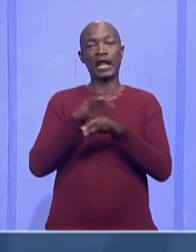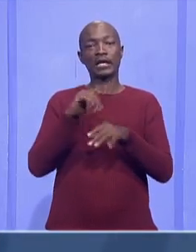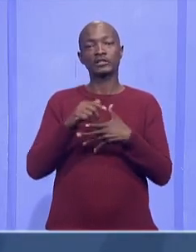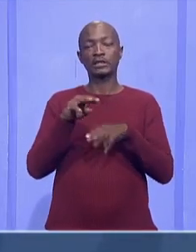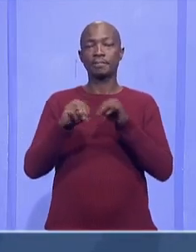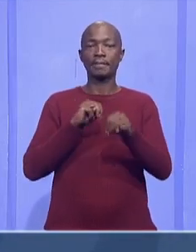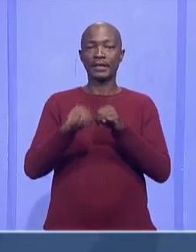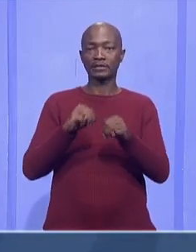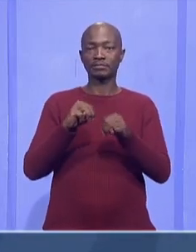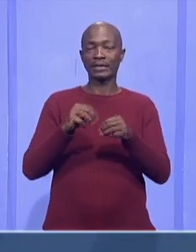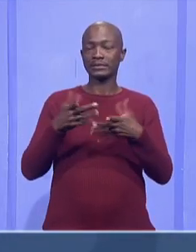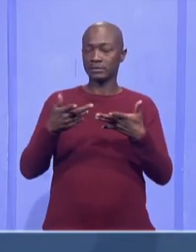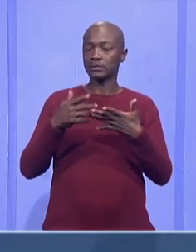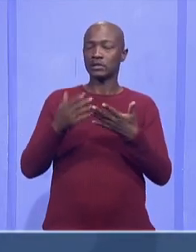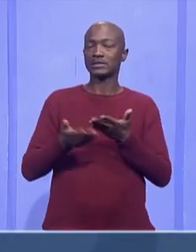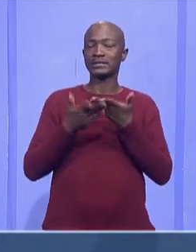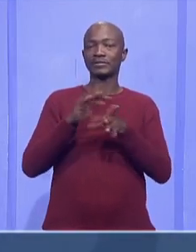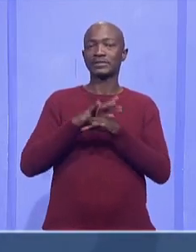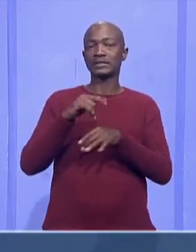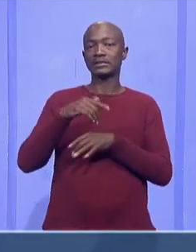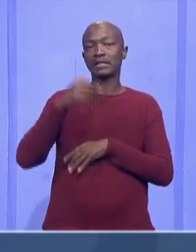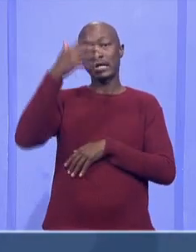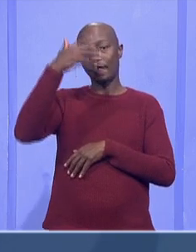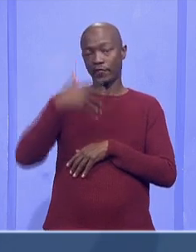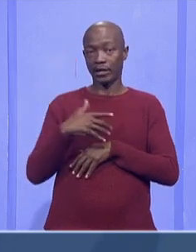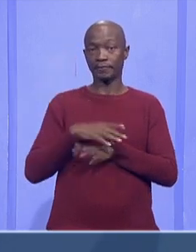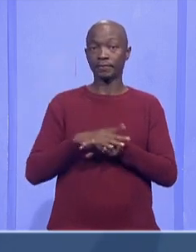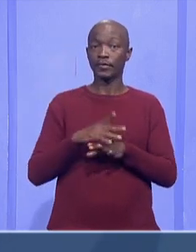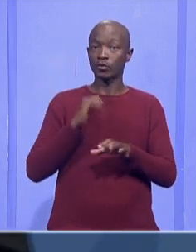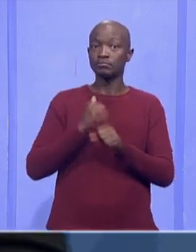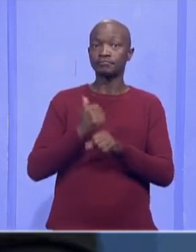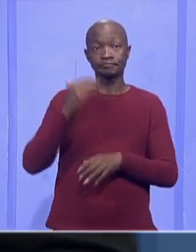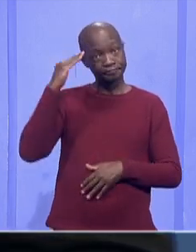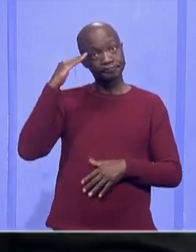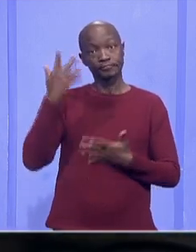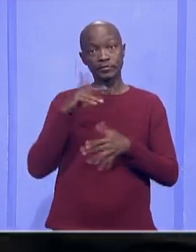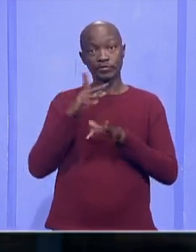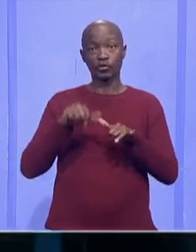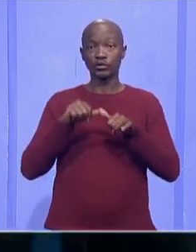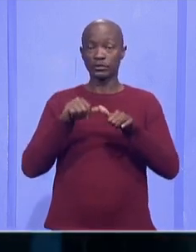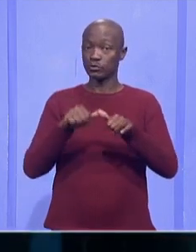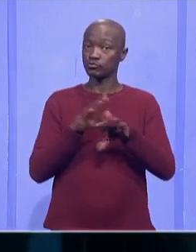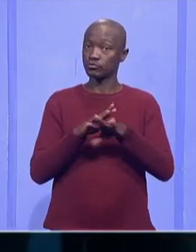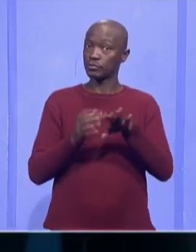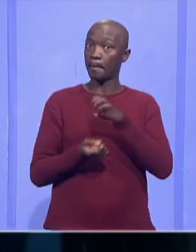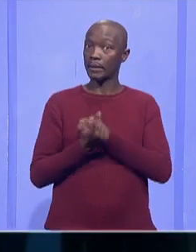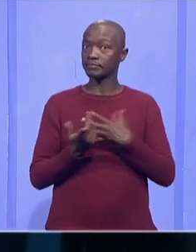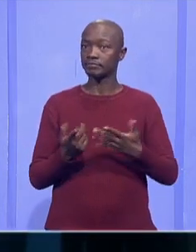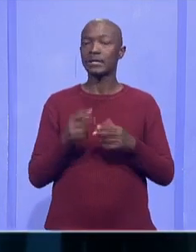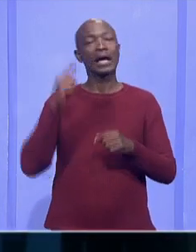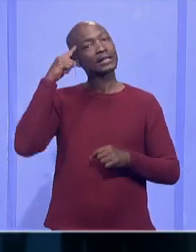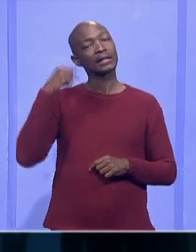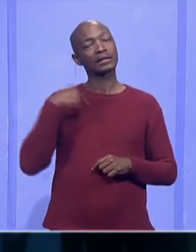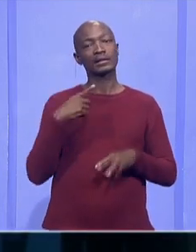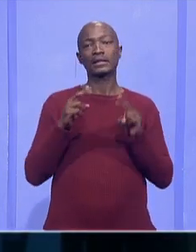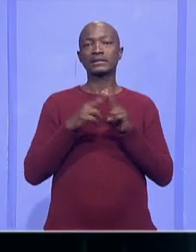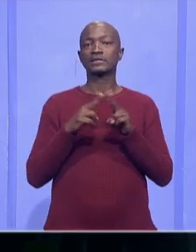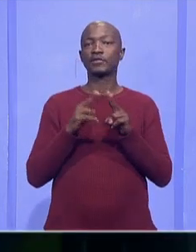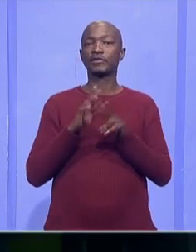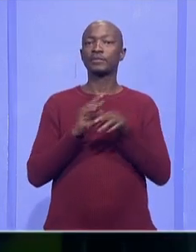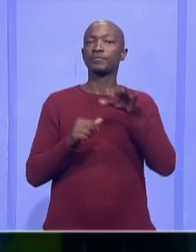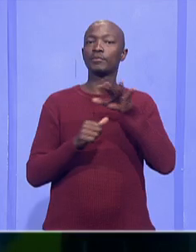in Africa, making sense of this moment as the moment itself continues to unfold. And I think it's very important to be very upfront about